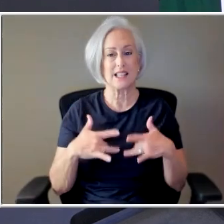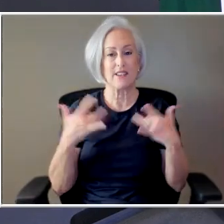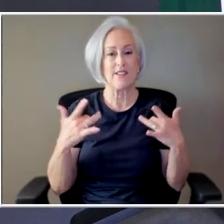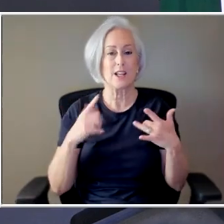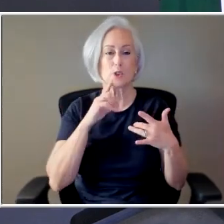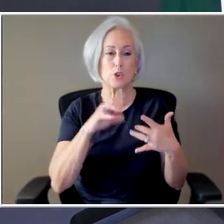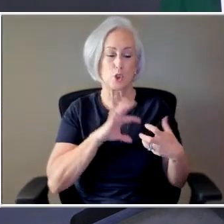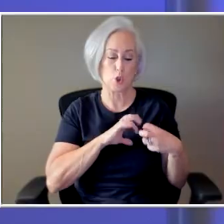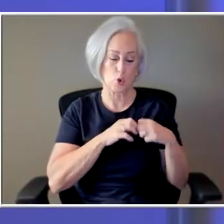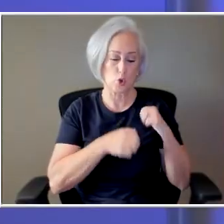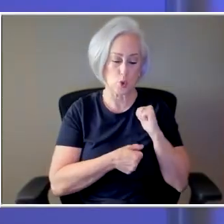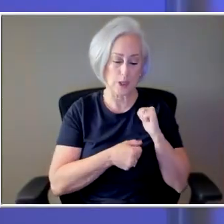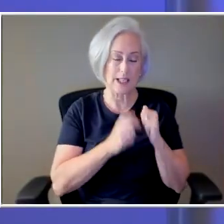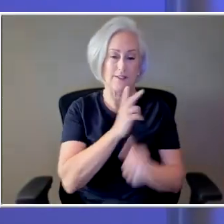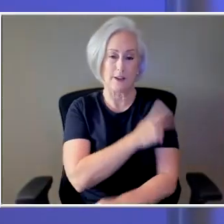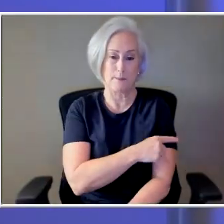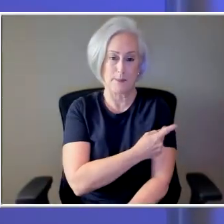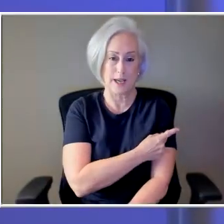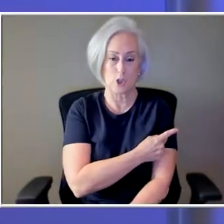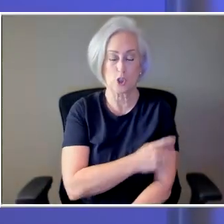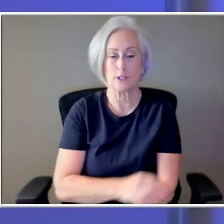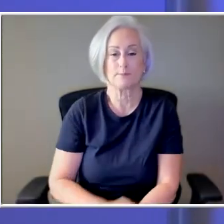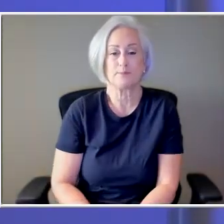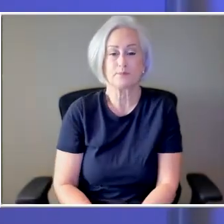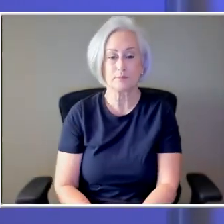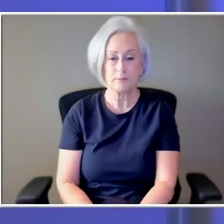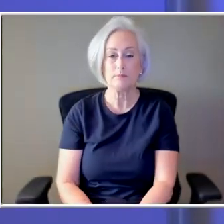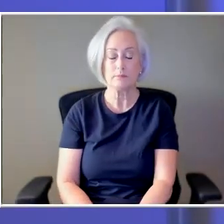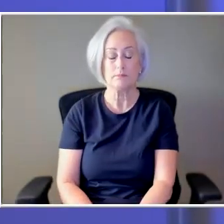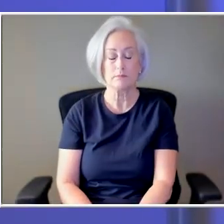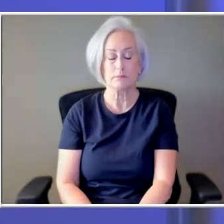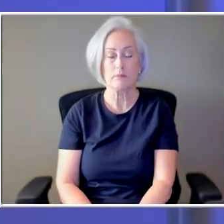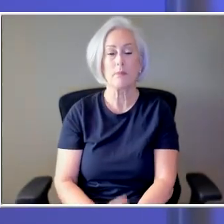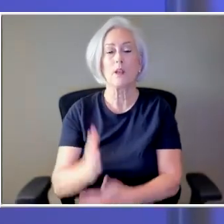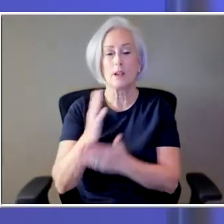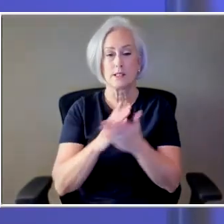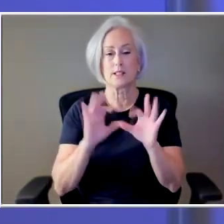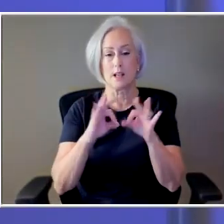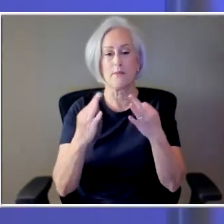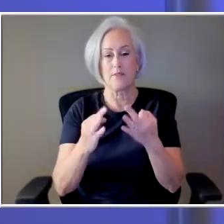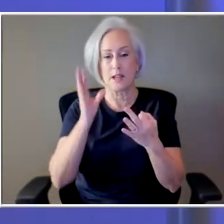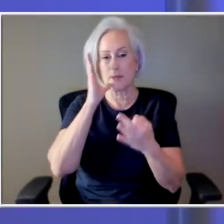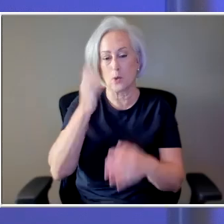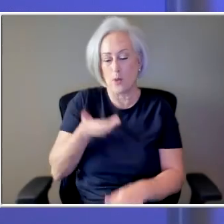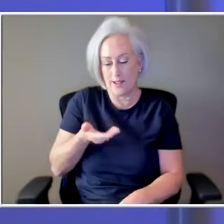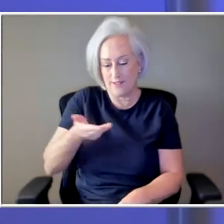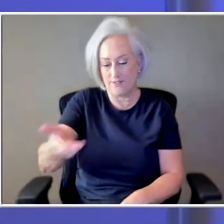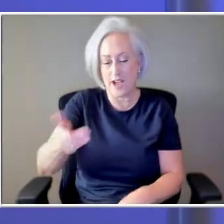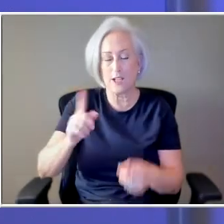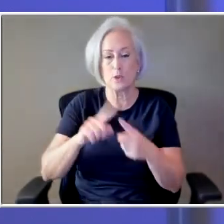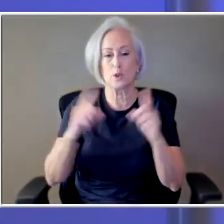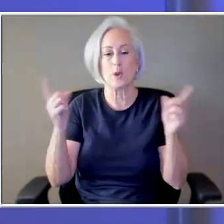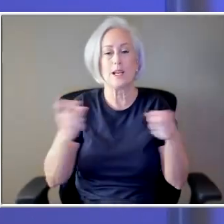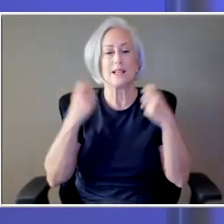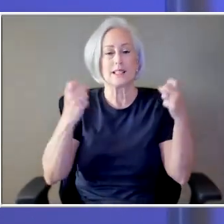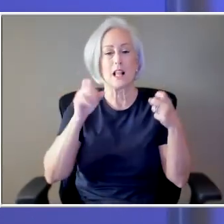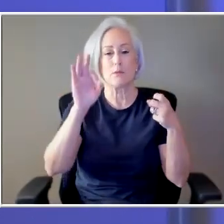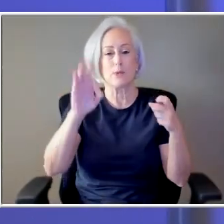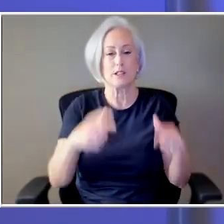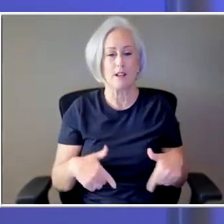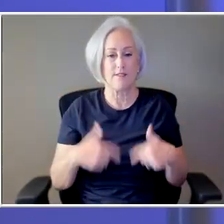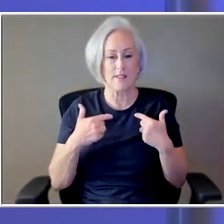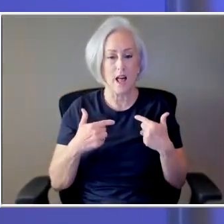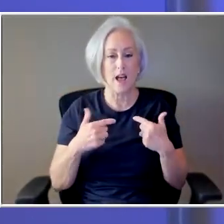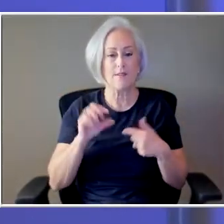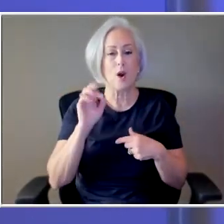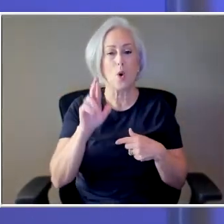that ever happened? Yeah. There are some family members who will invite us to the celebrations of lives or wakes for our patients, and